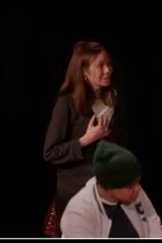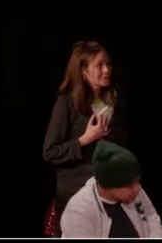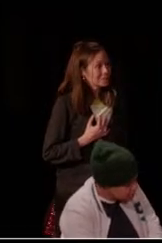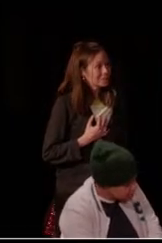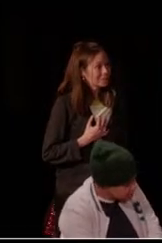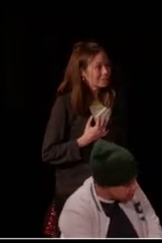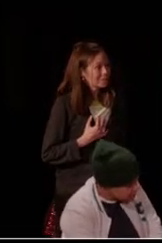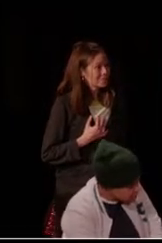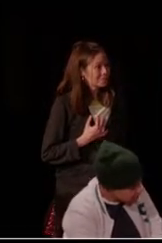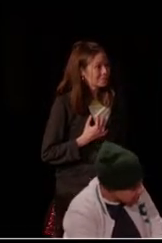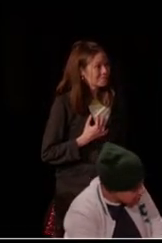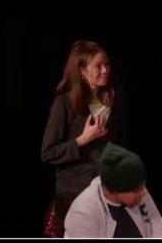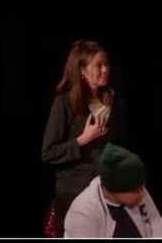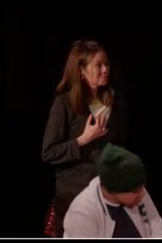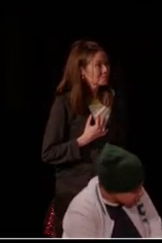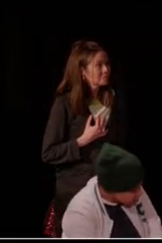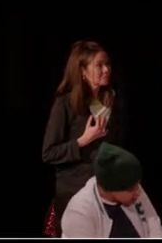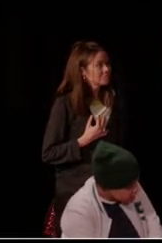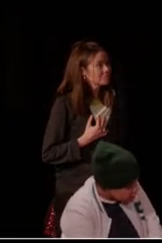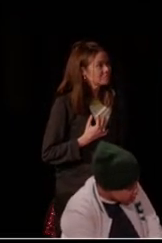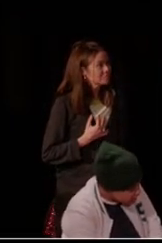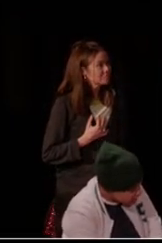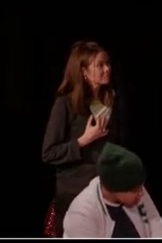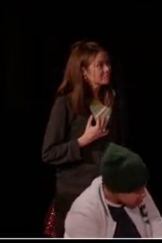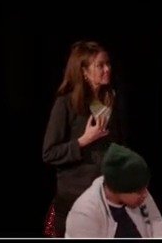Camillo a loyal friend.